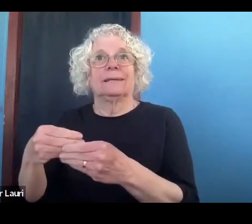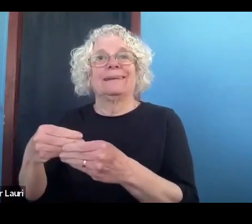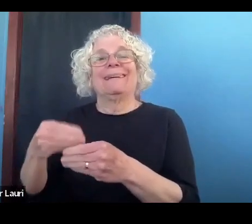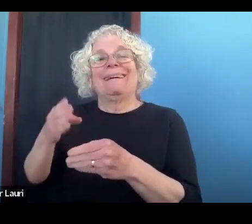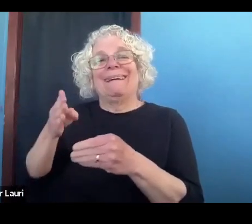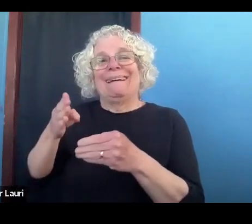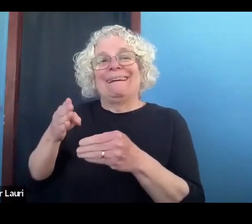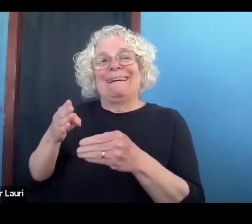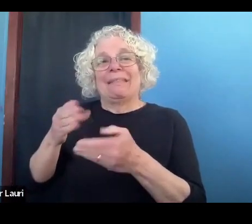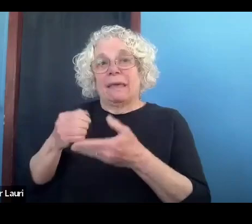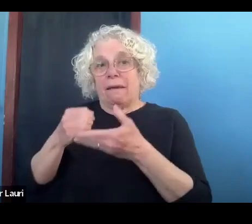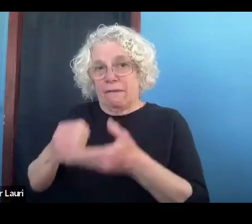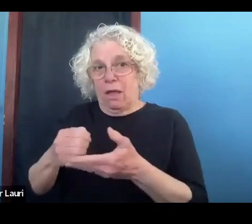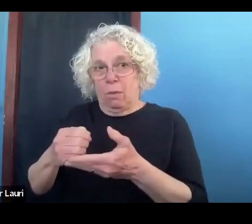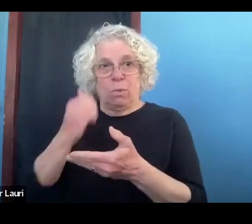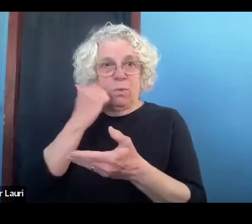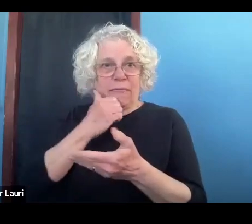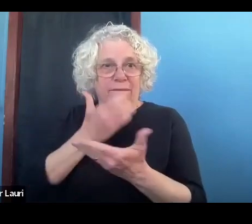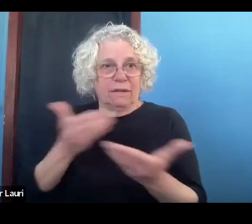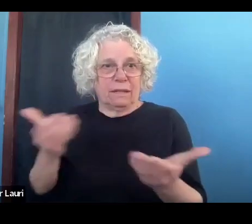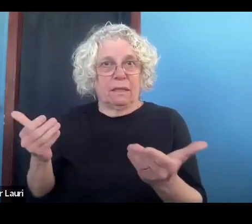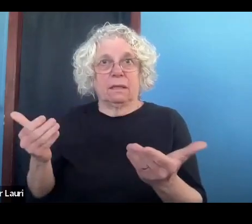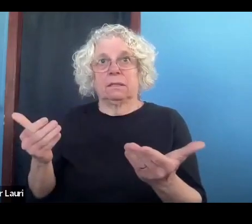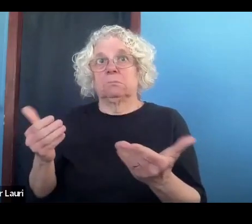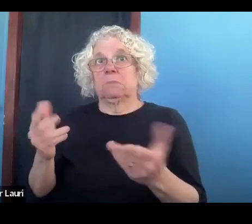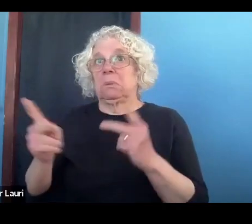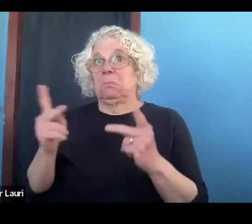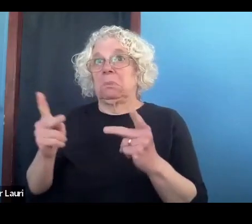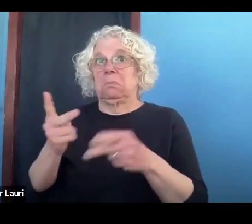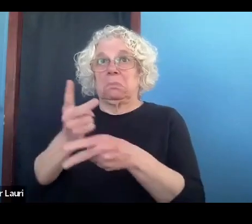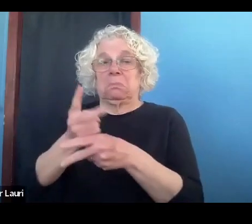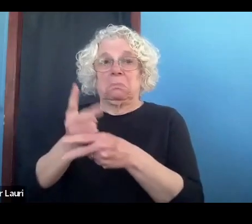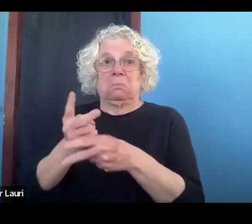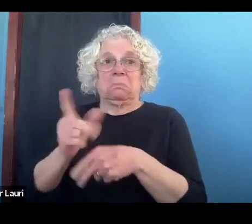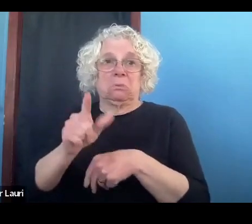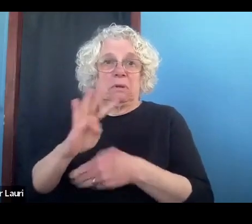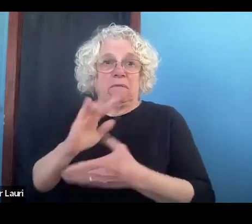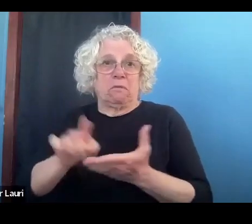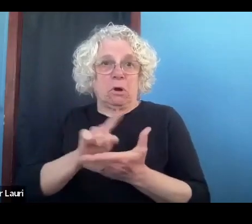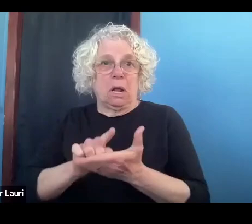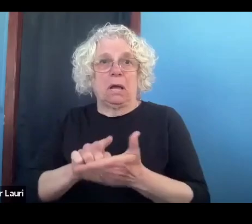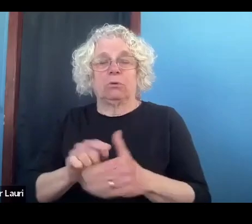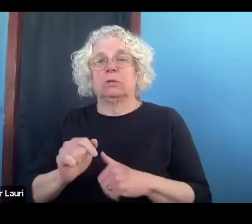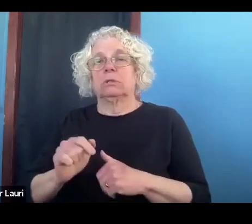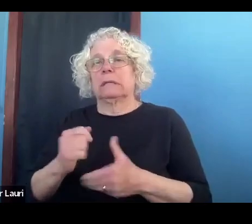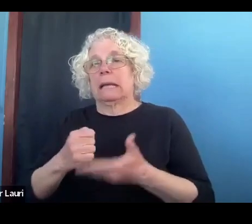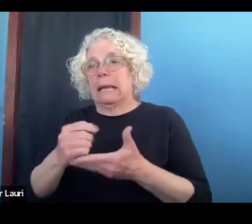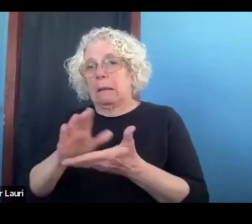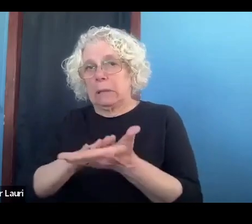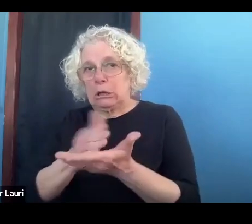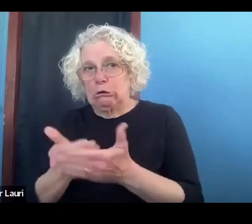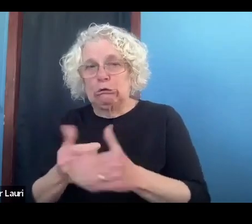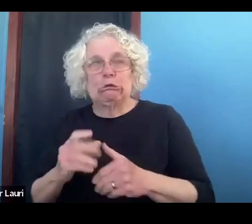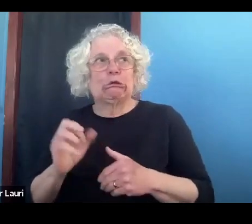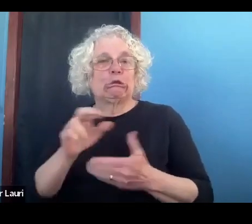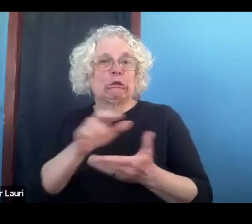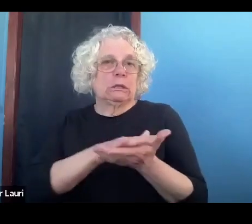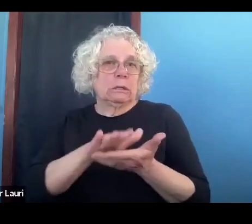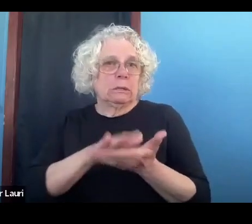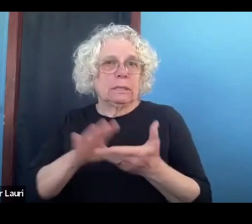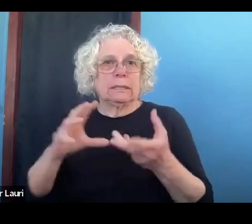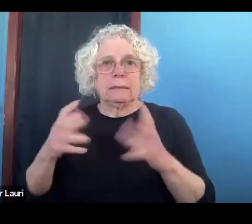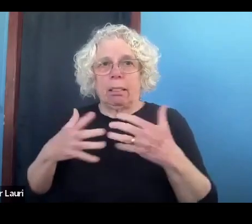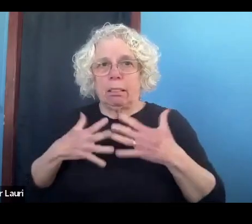tasks, such as caregivers visits for up to 24 hours, meal prep, delivery, cleaning,